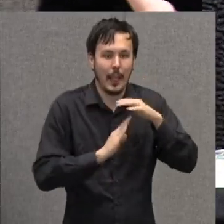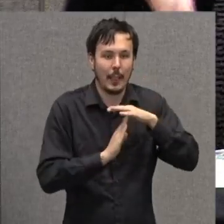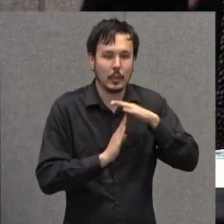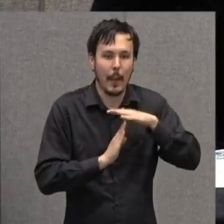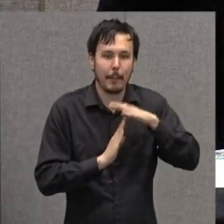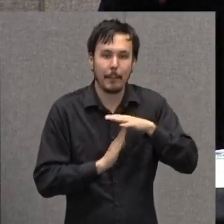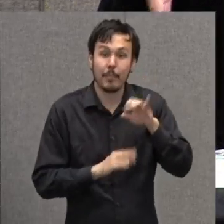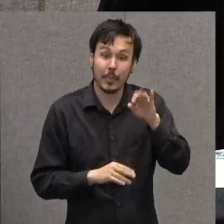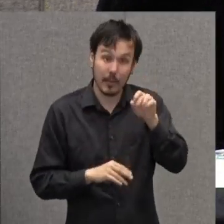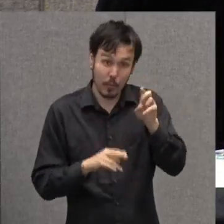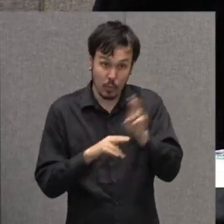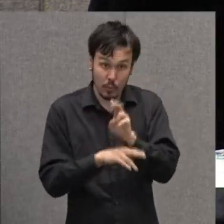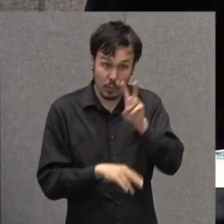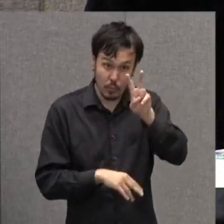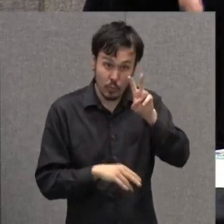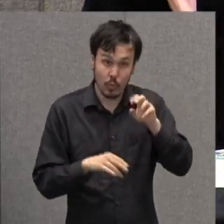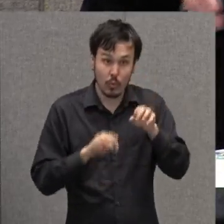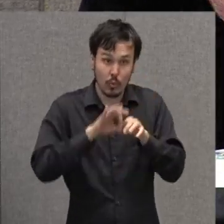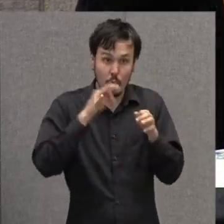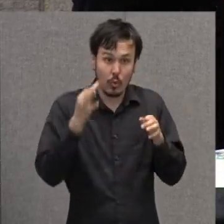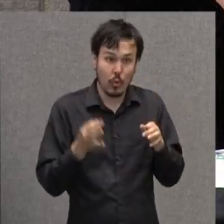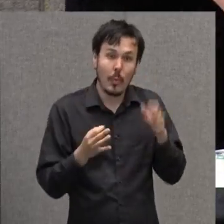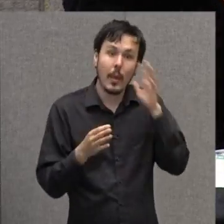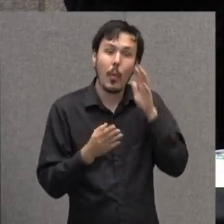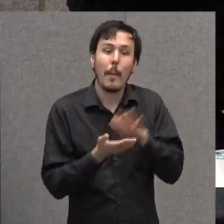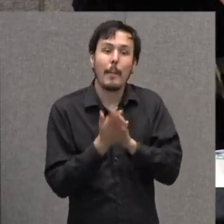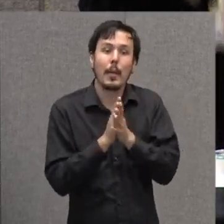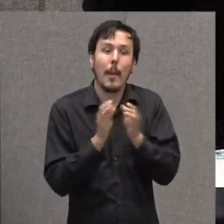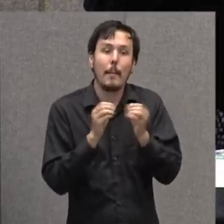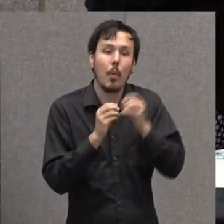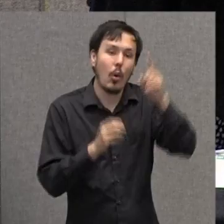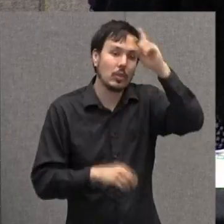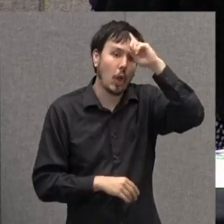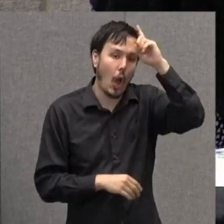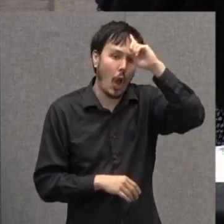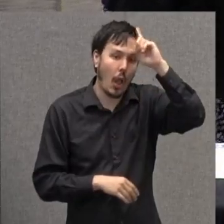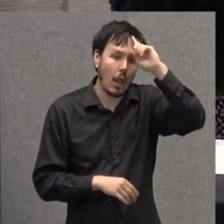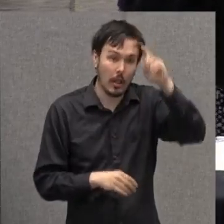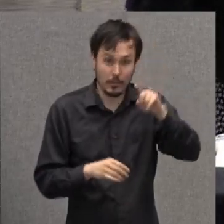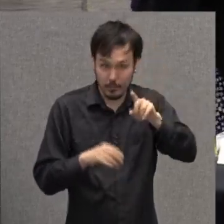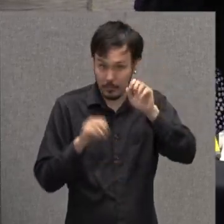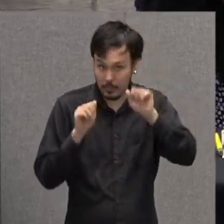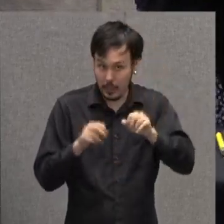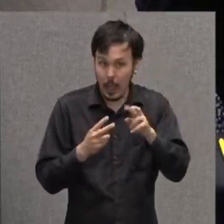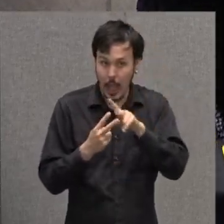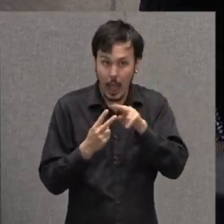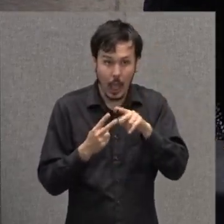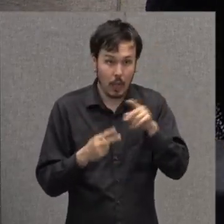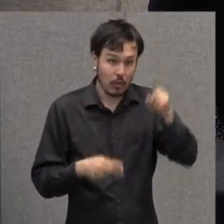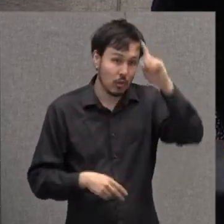So if you use two tubes together, it makes a taller hat. Okay, so you can make a hat that's either taller or shorter.